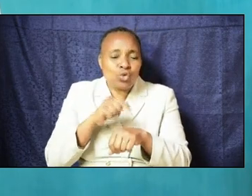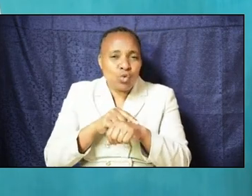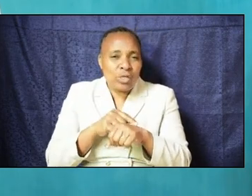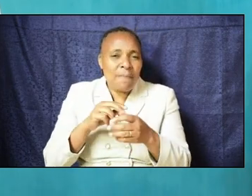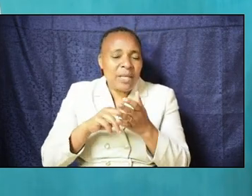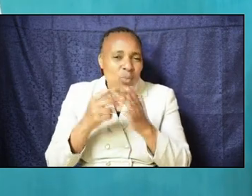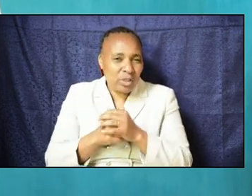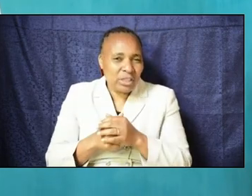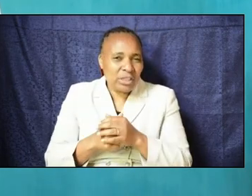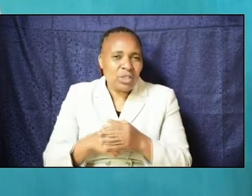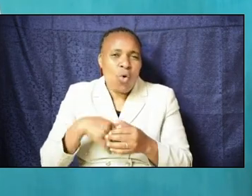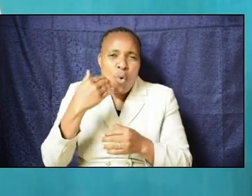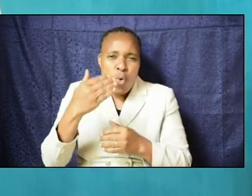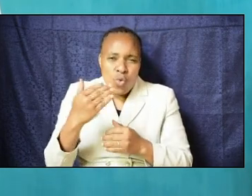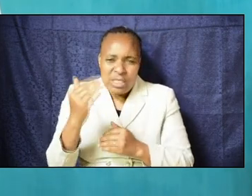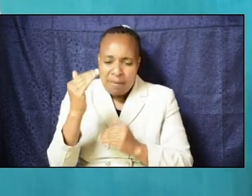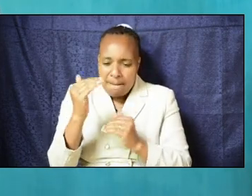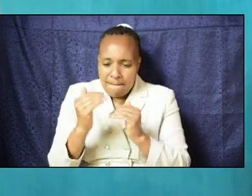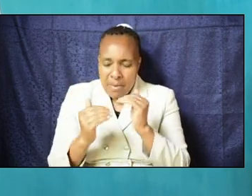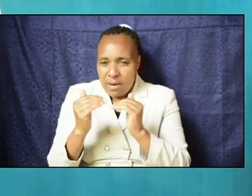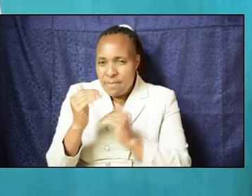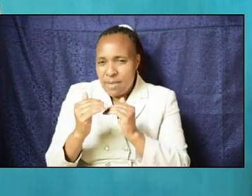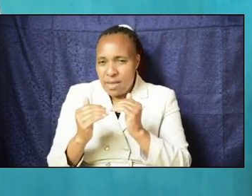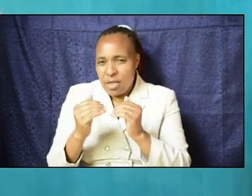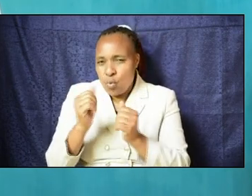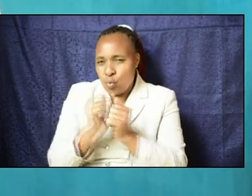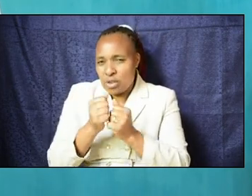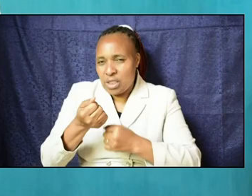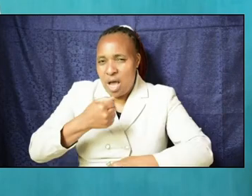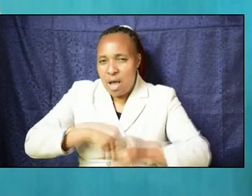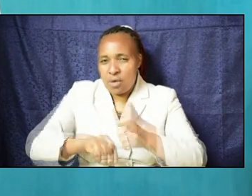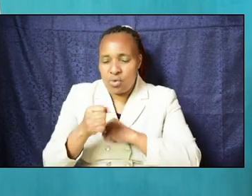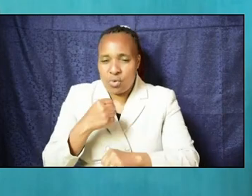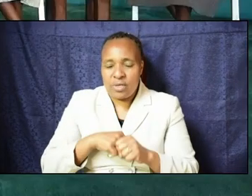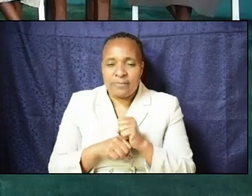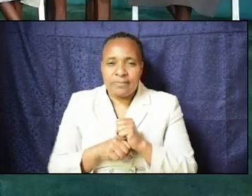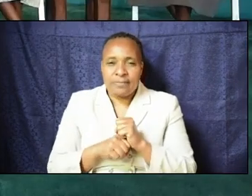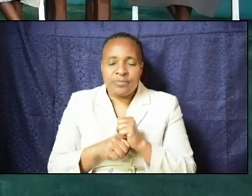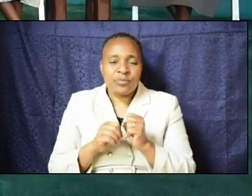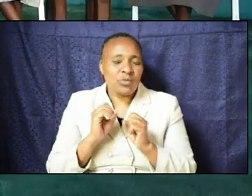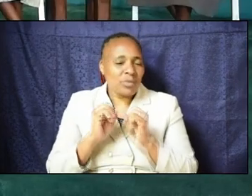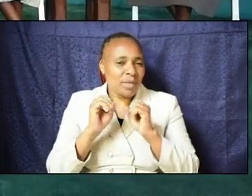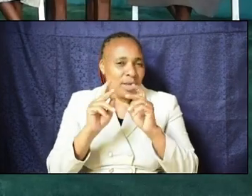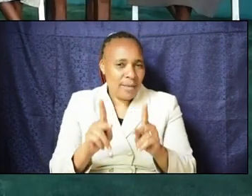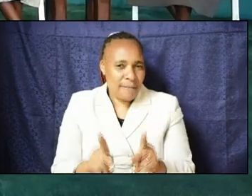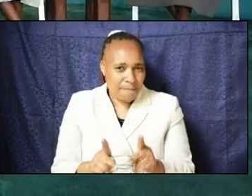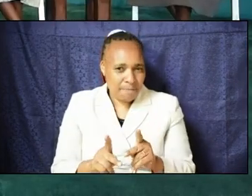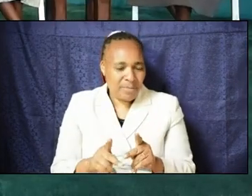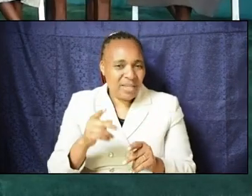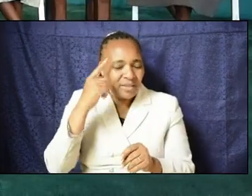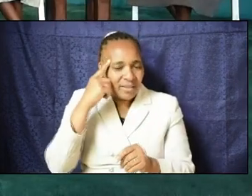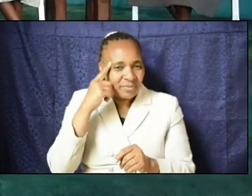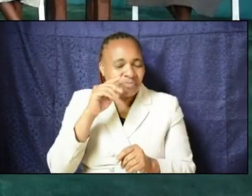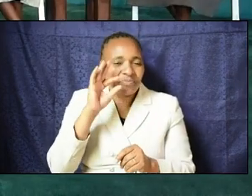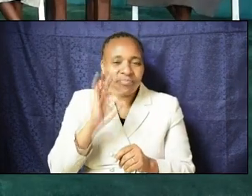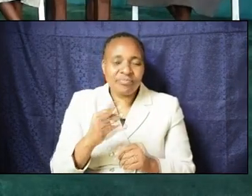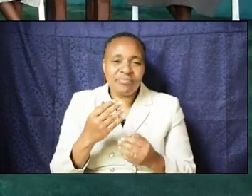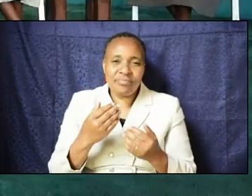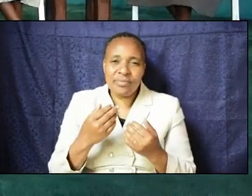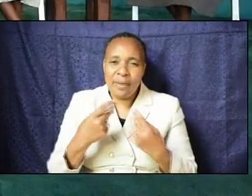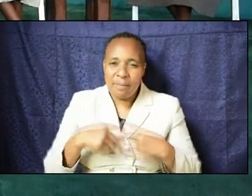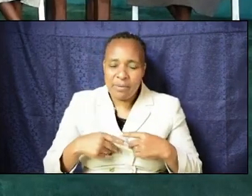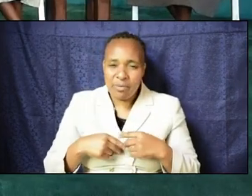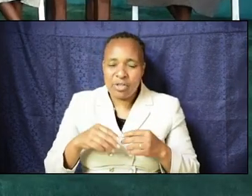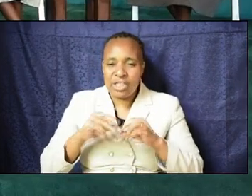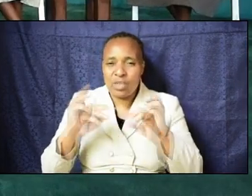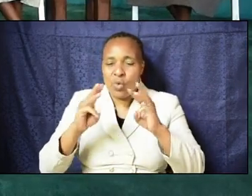season is always matched with the action. That is. Right. And I think there are three types of people in this